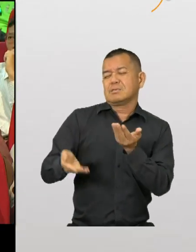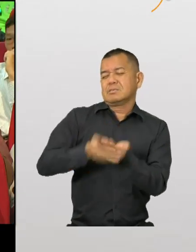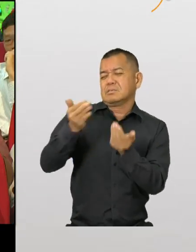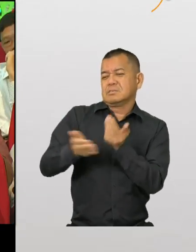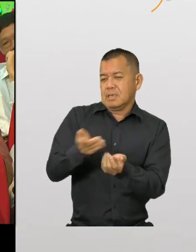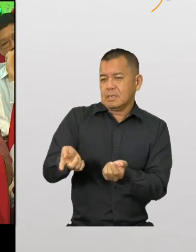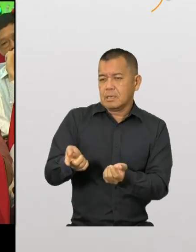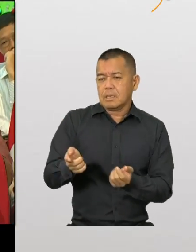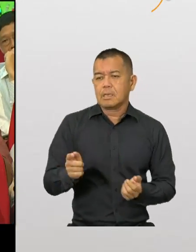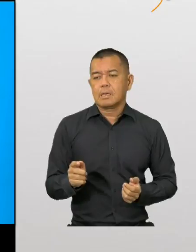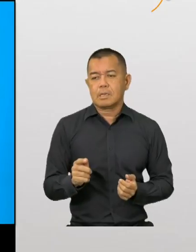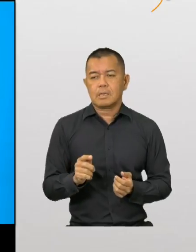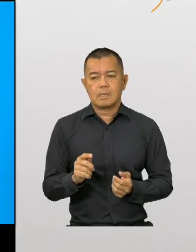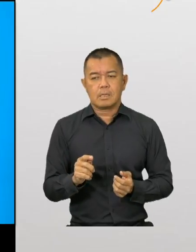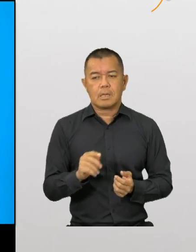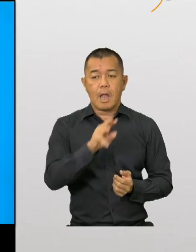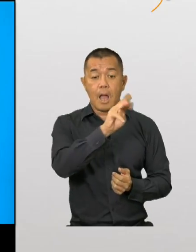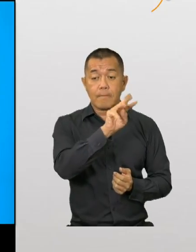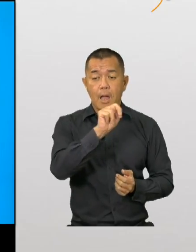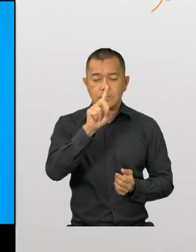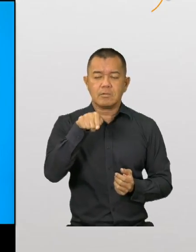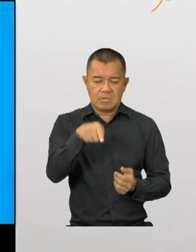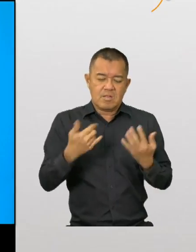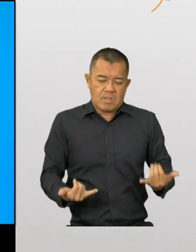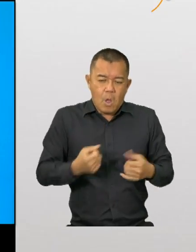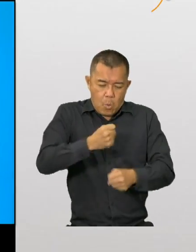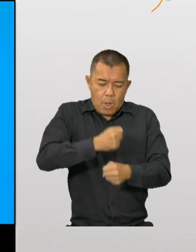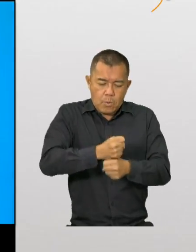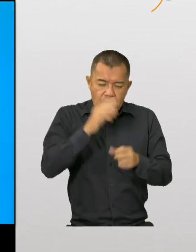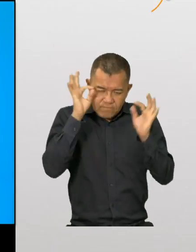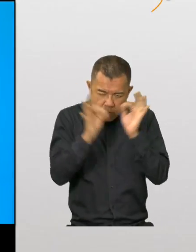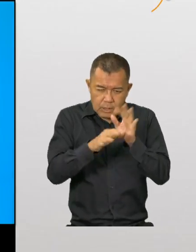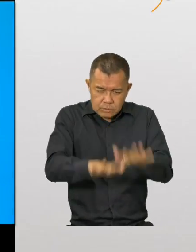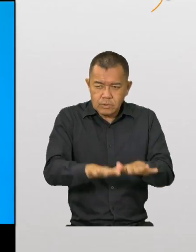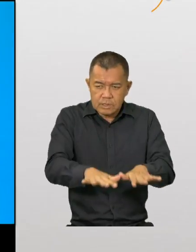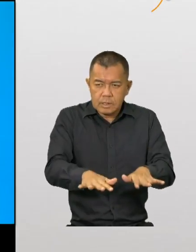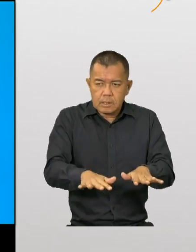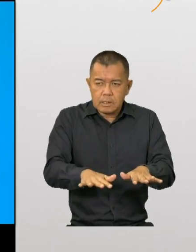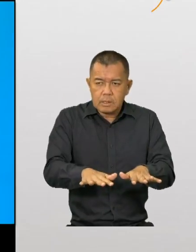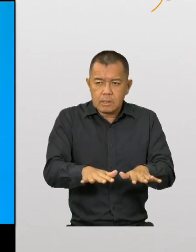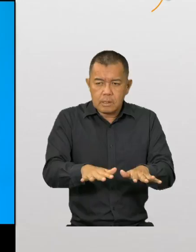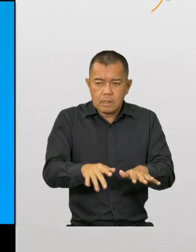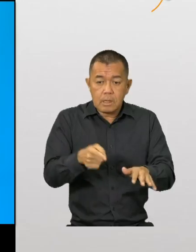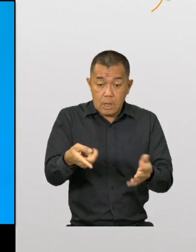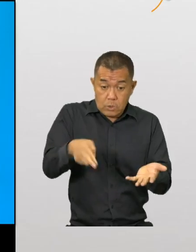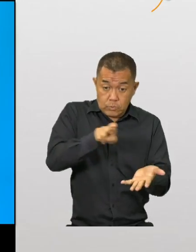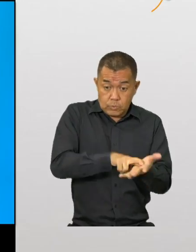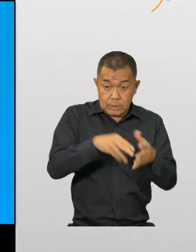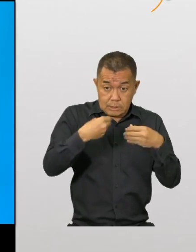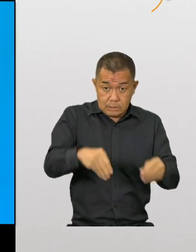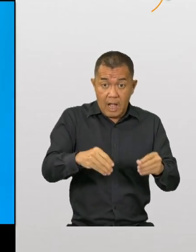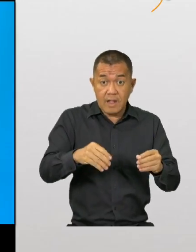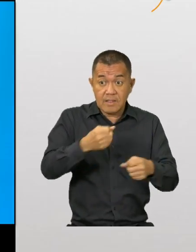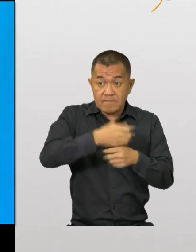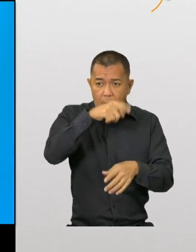But what if you had bought a resale flat instead? Well, our oldest flats are at most 52 years